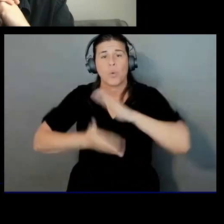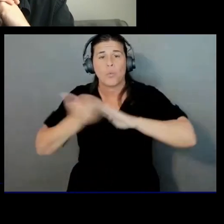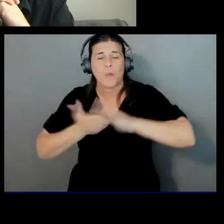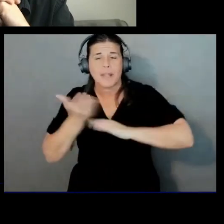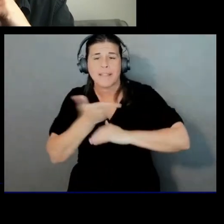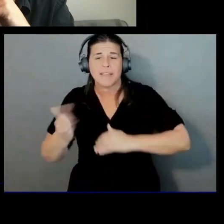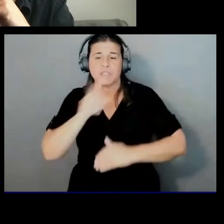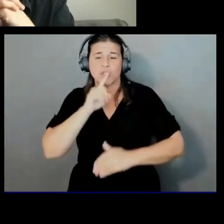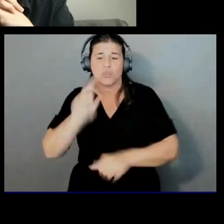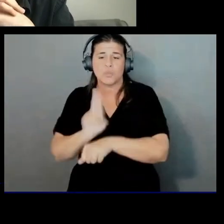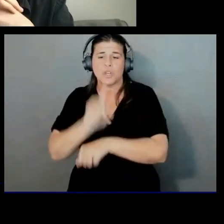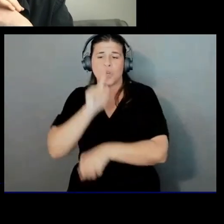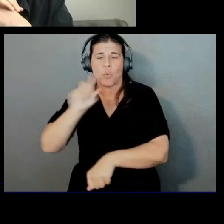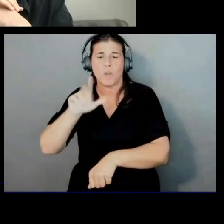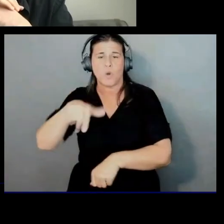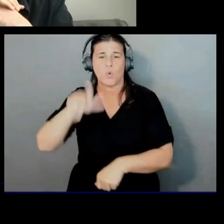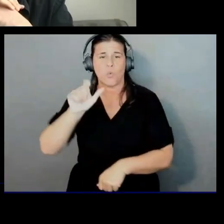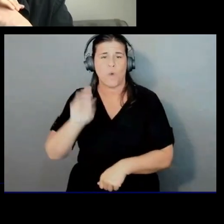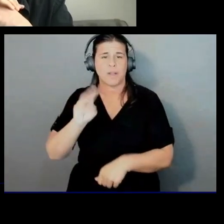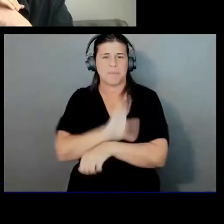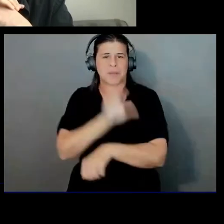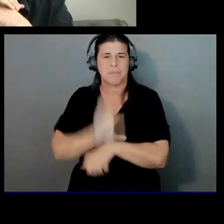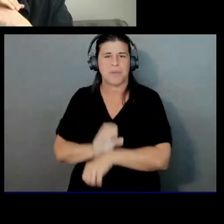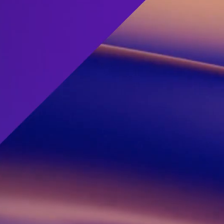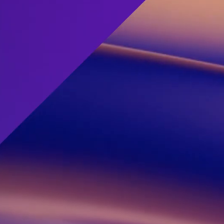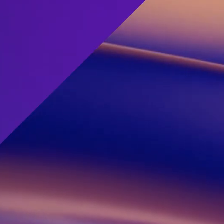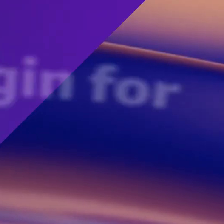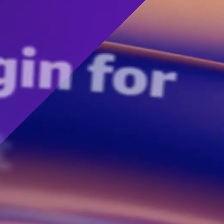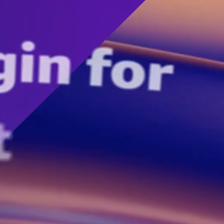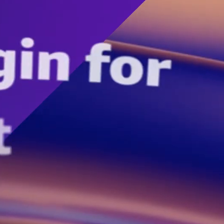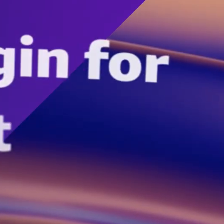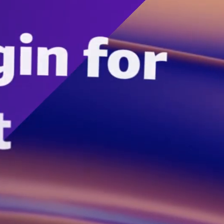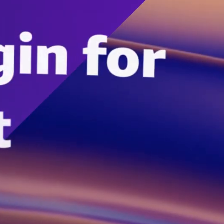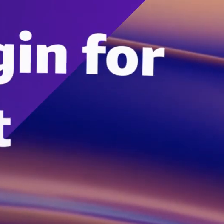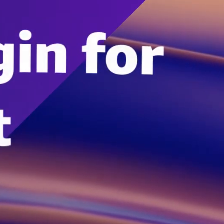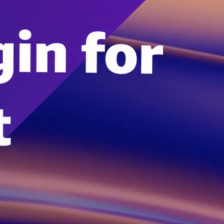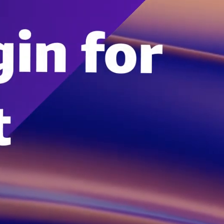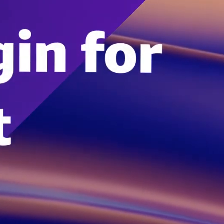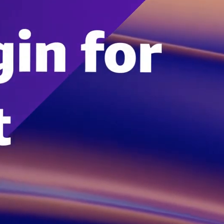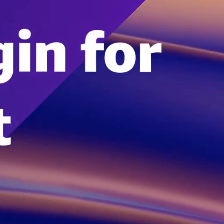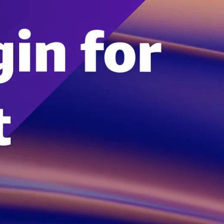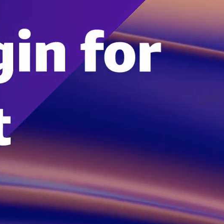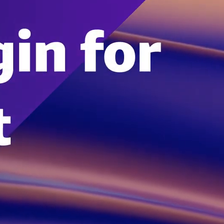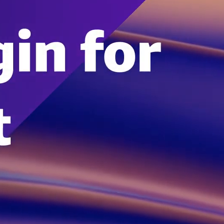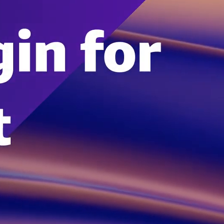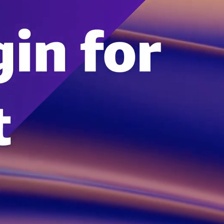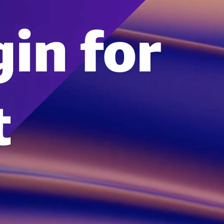Fantastic. So, yes. Well, this makes me super excited. Thank you so much for showing this.